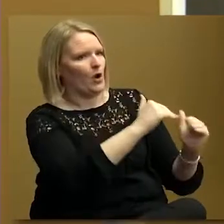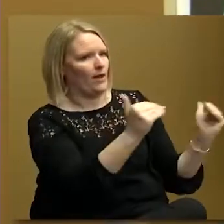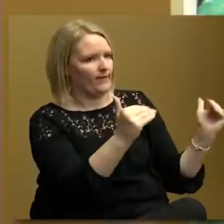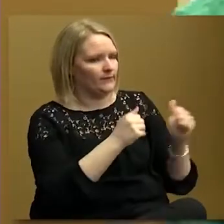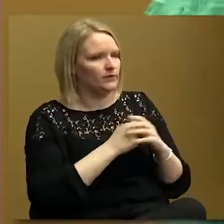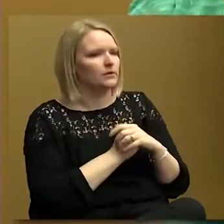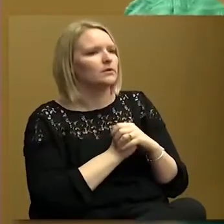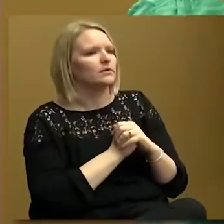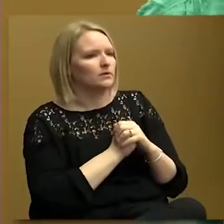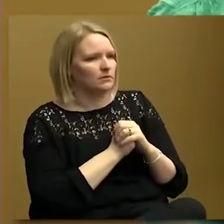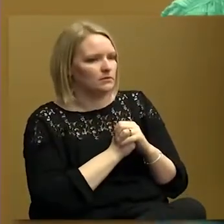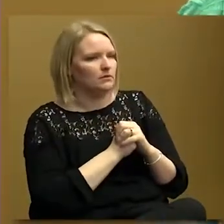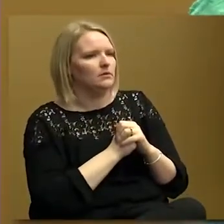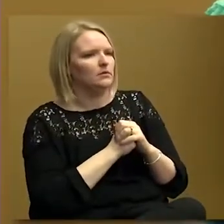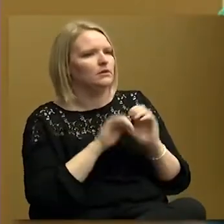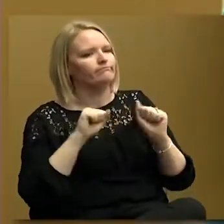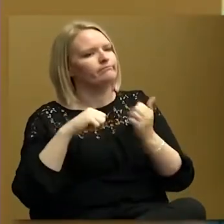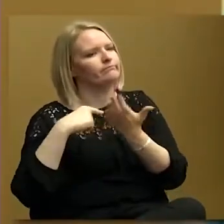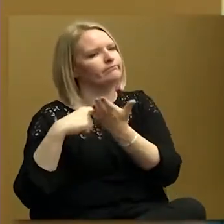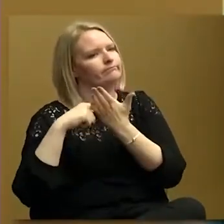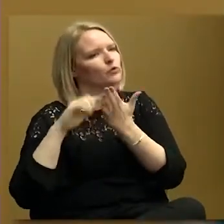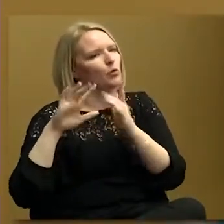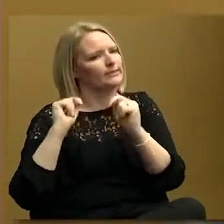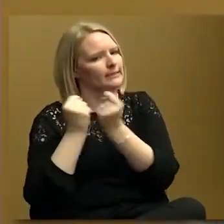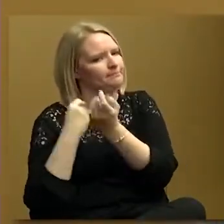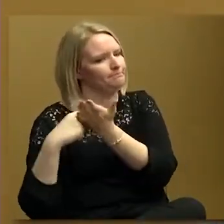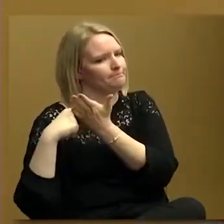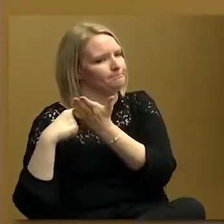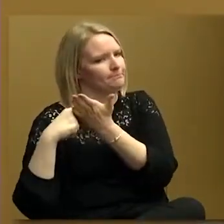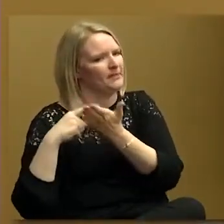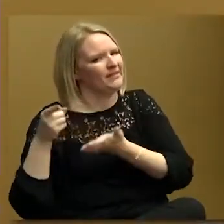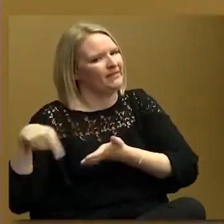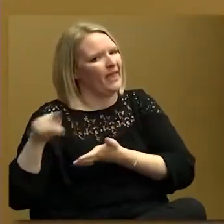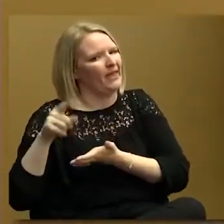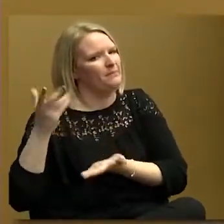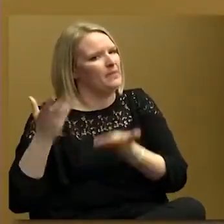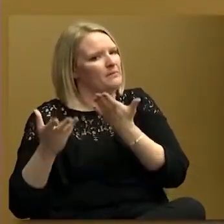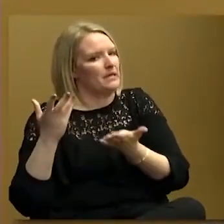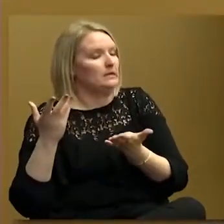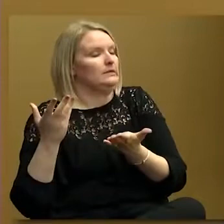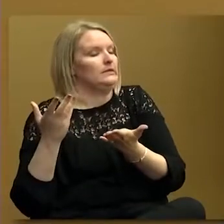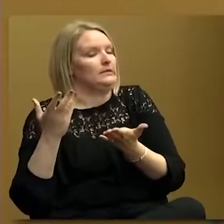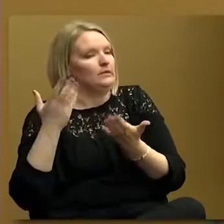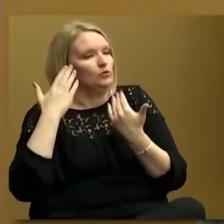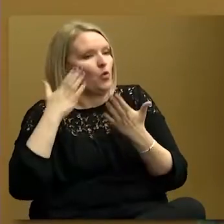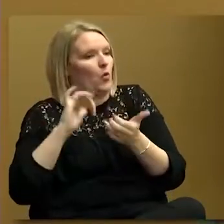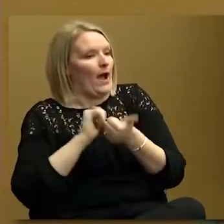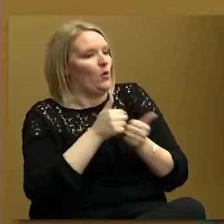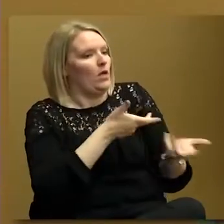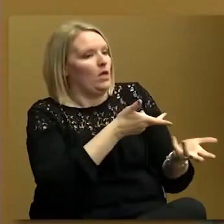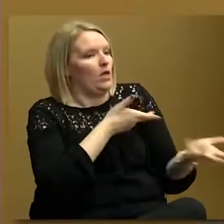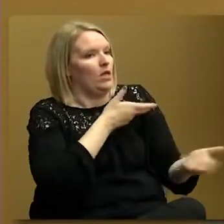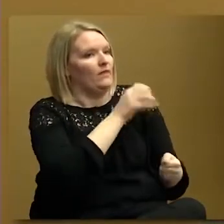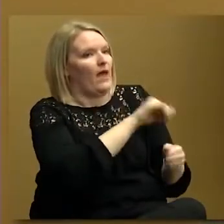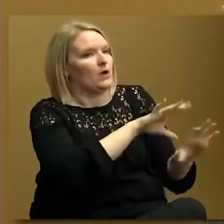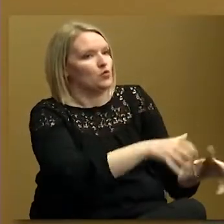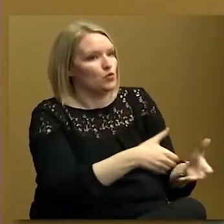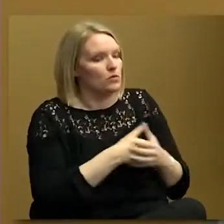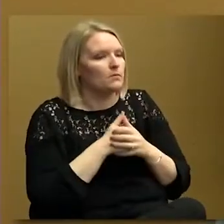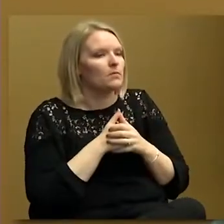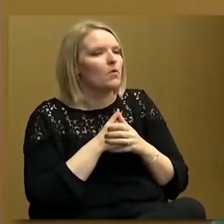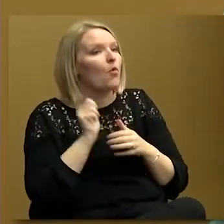you can talk to other members of the team who may not be as versed in dealing with this population,